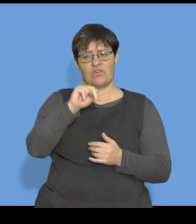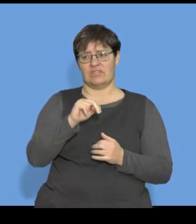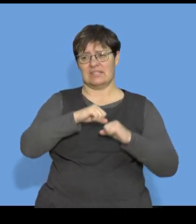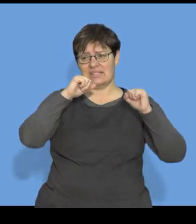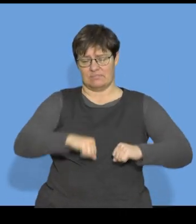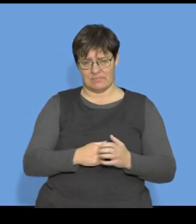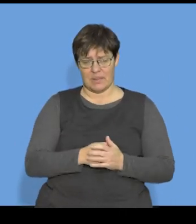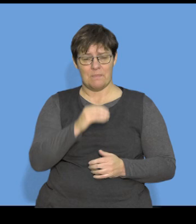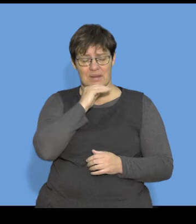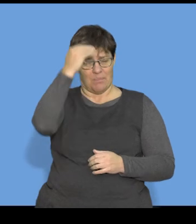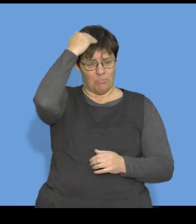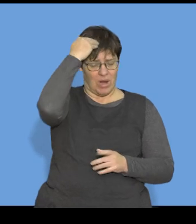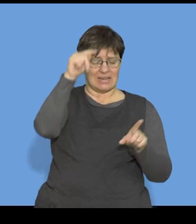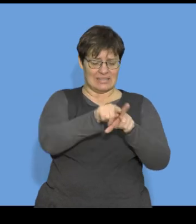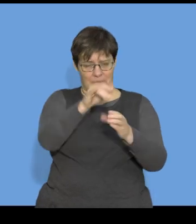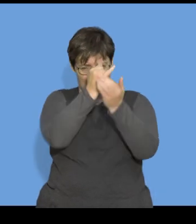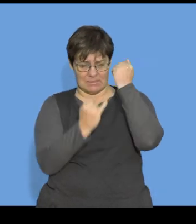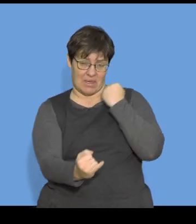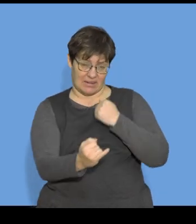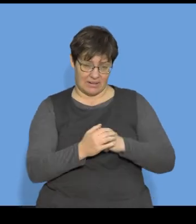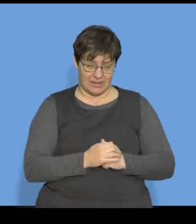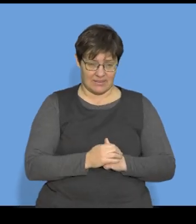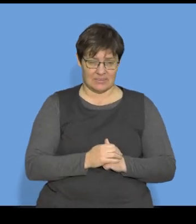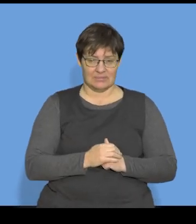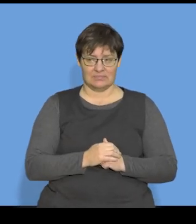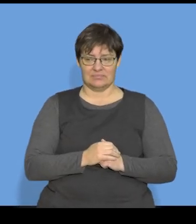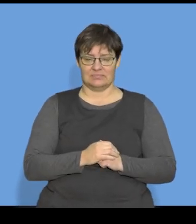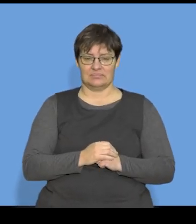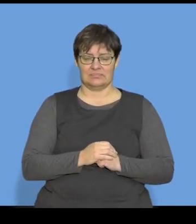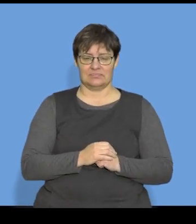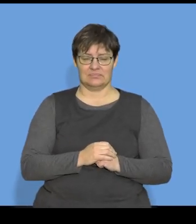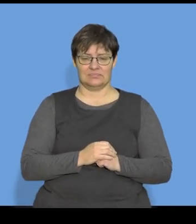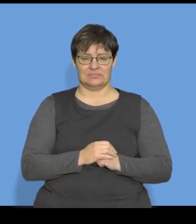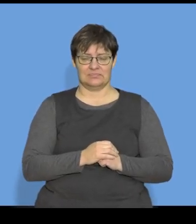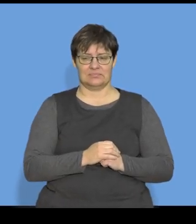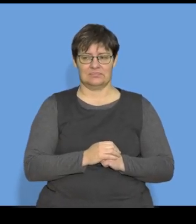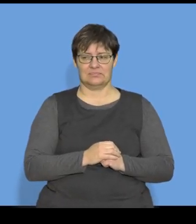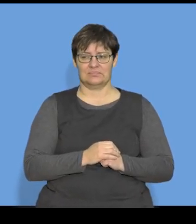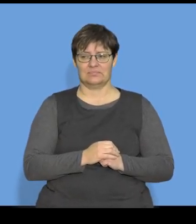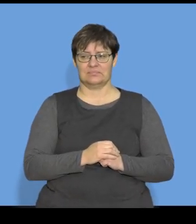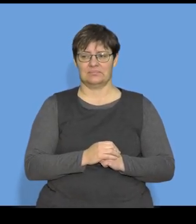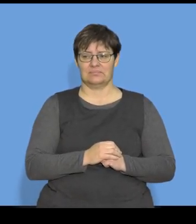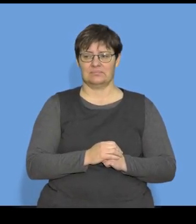Remember, brain and the spinal cord.